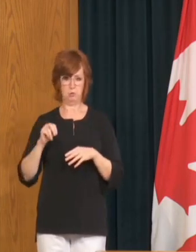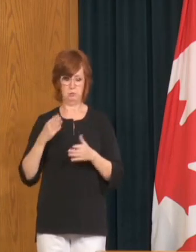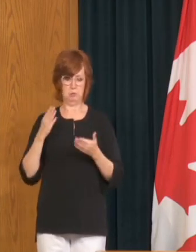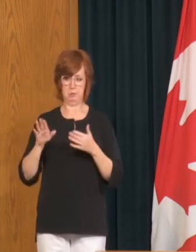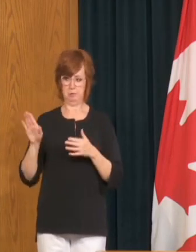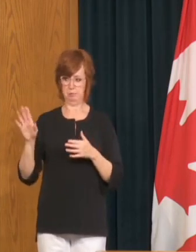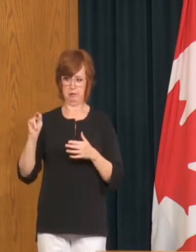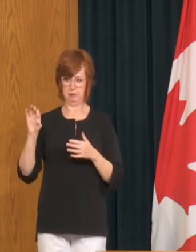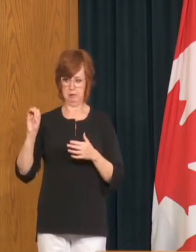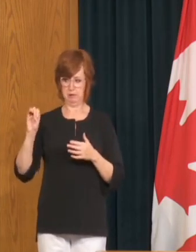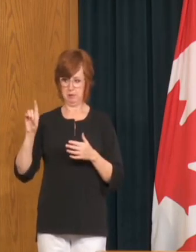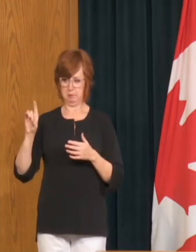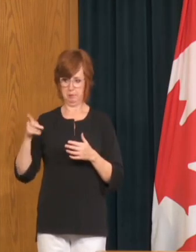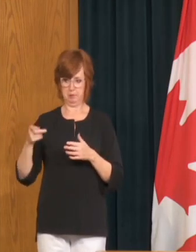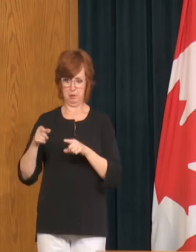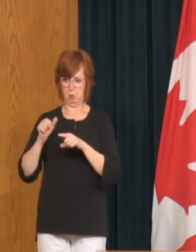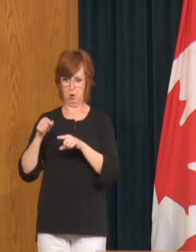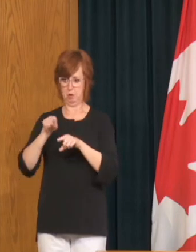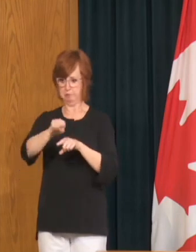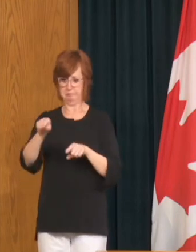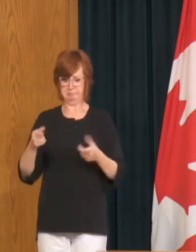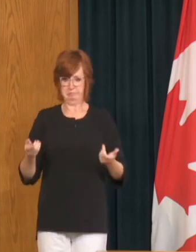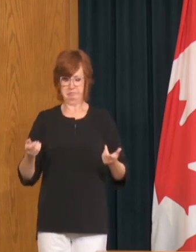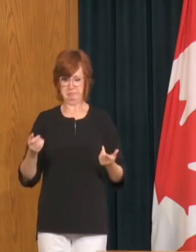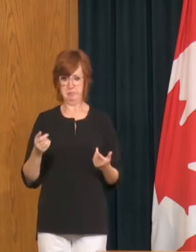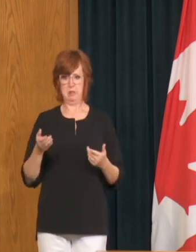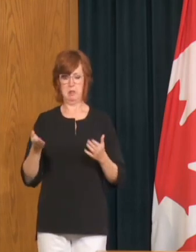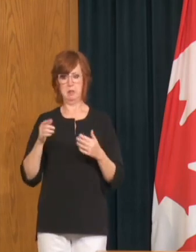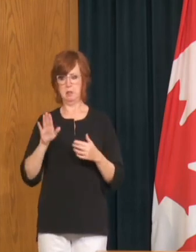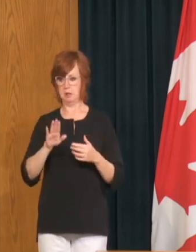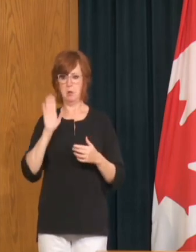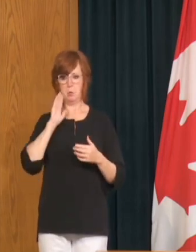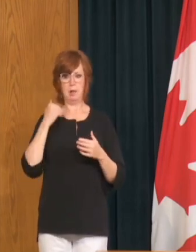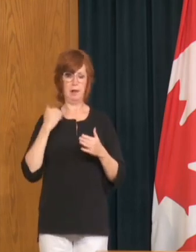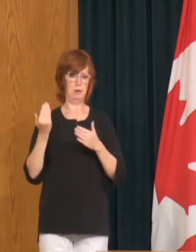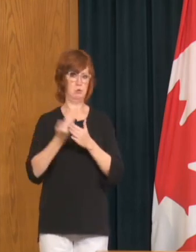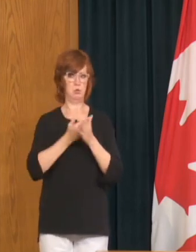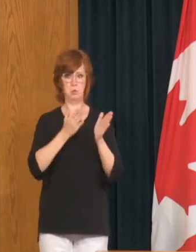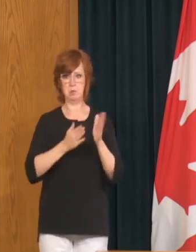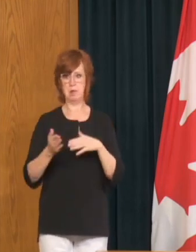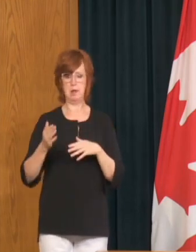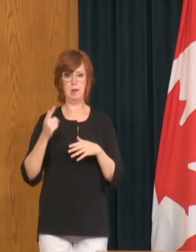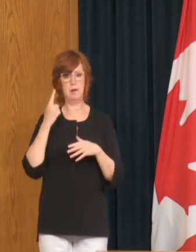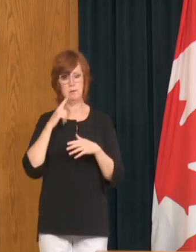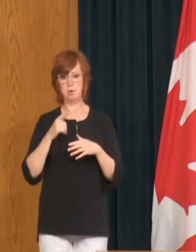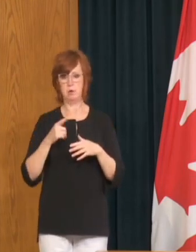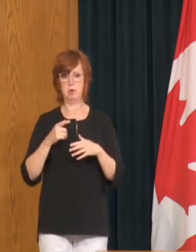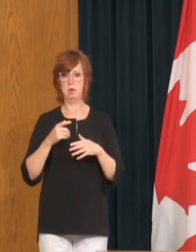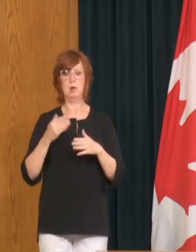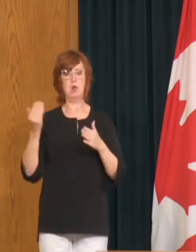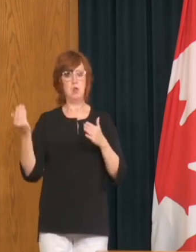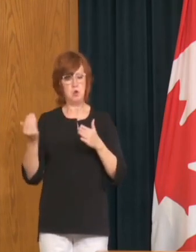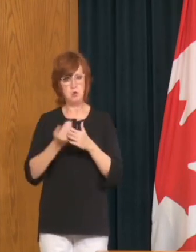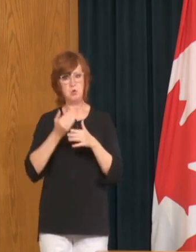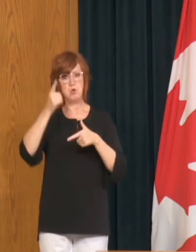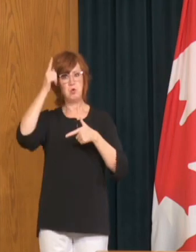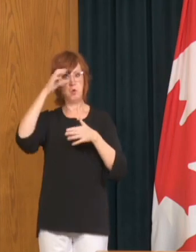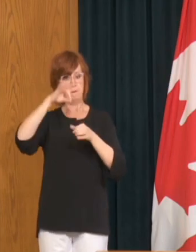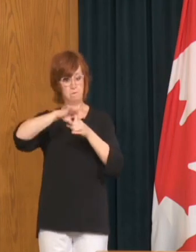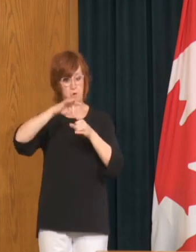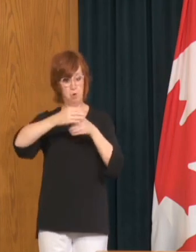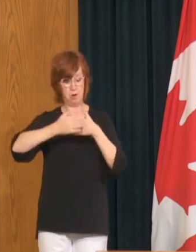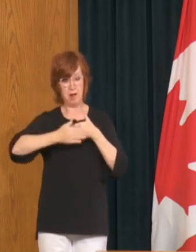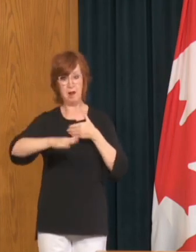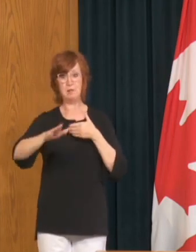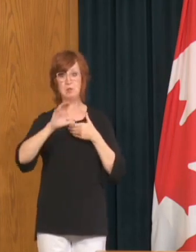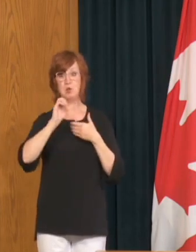this point in time, but they will have a new legislative agenda to introduce in a new legislative sitting. So the debate that we're